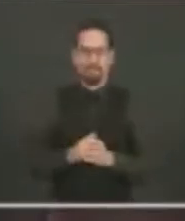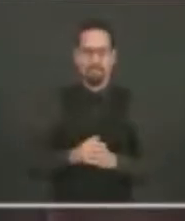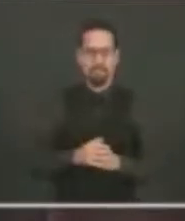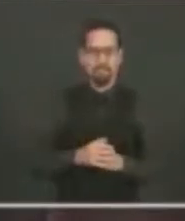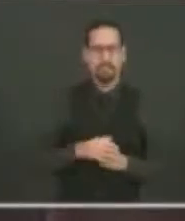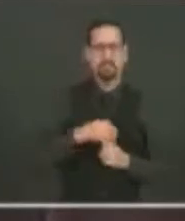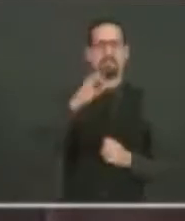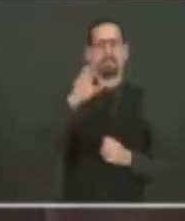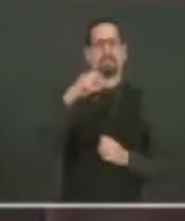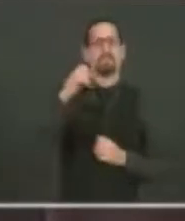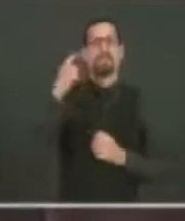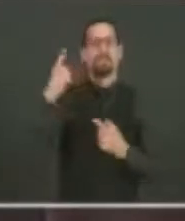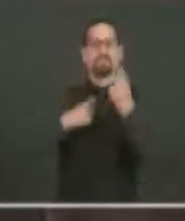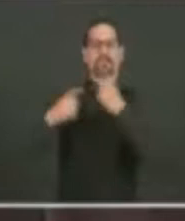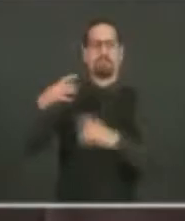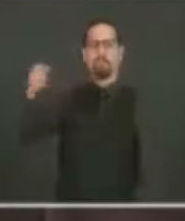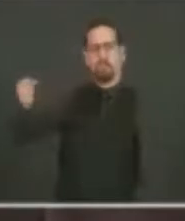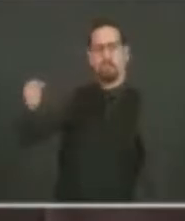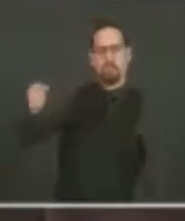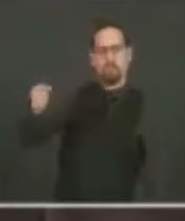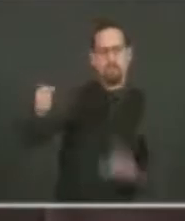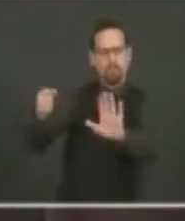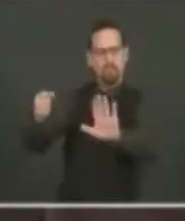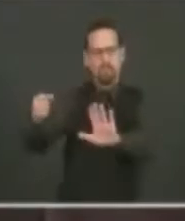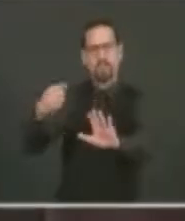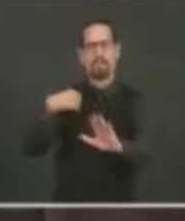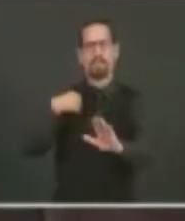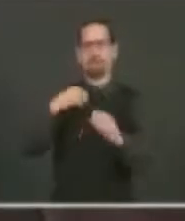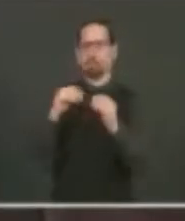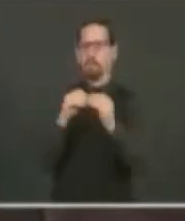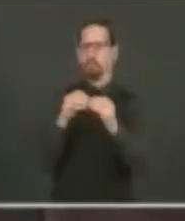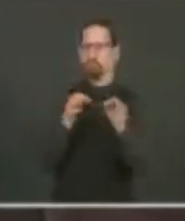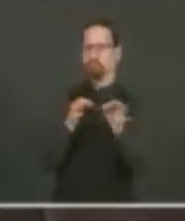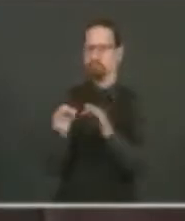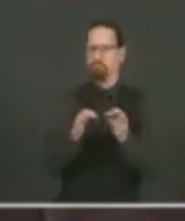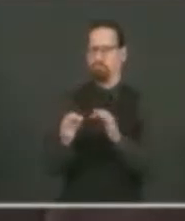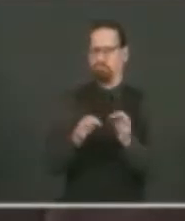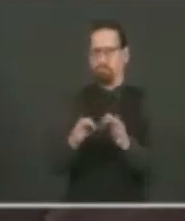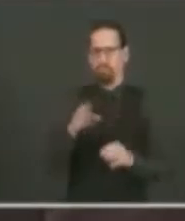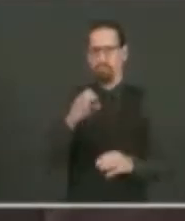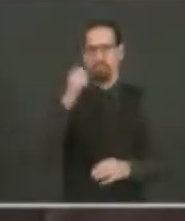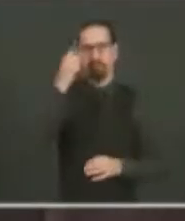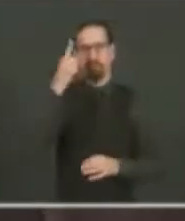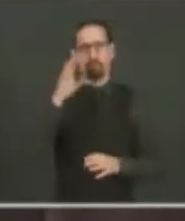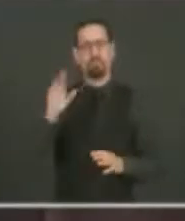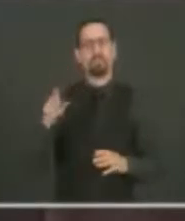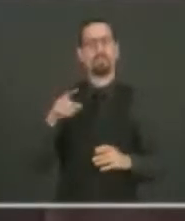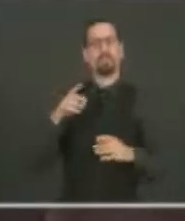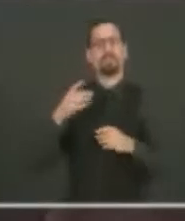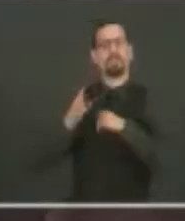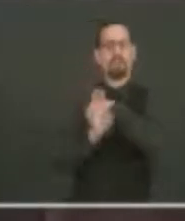of what we are continuing to see. Between September 8th and September 14th,